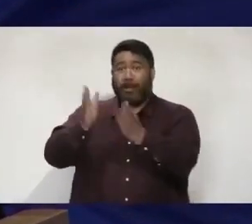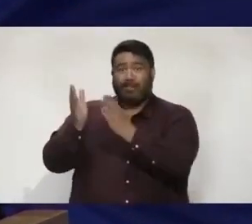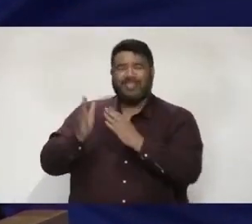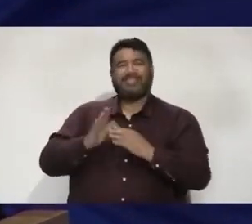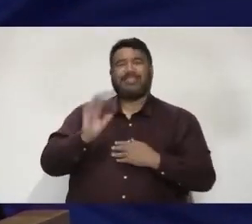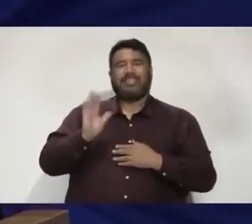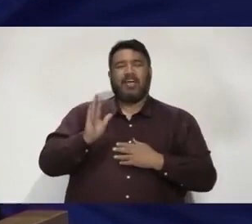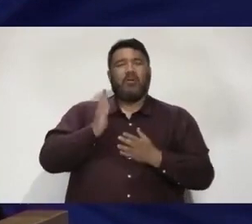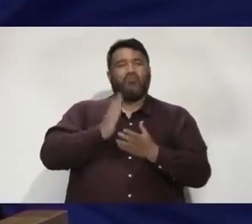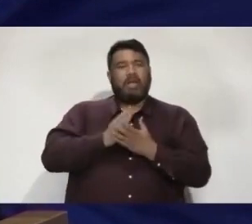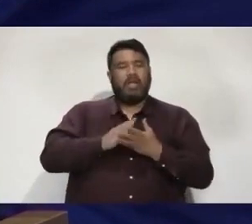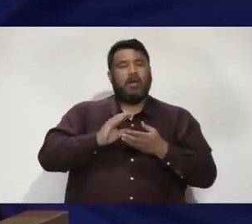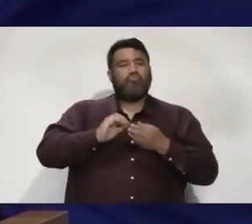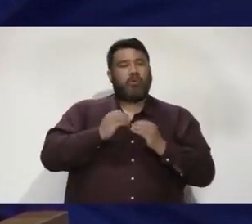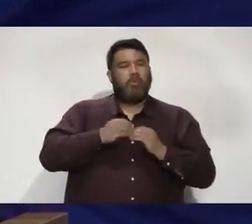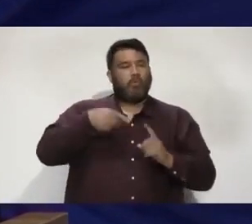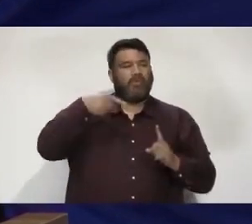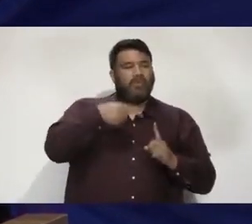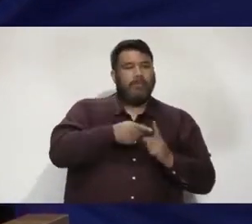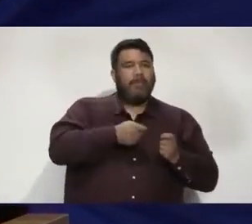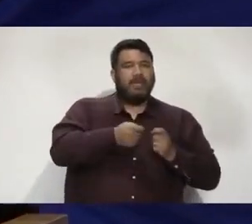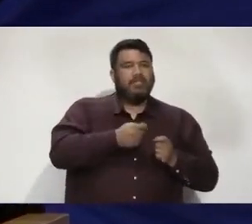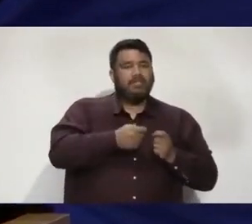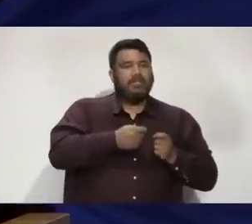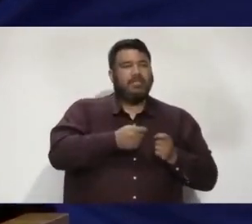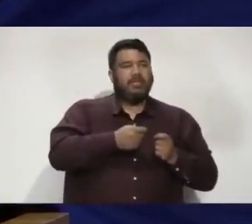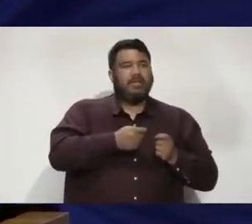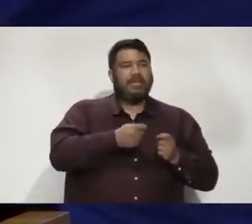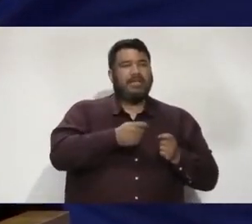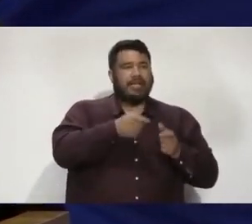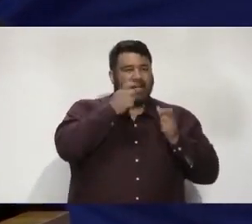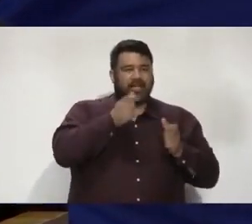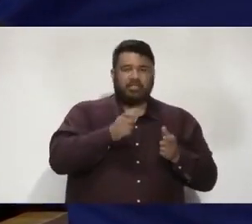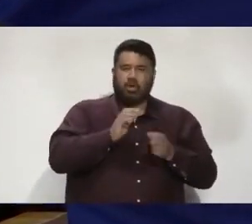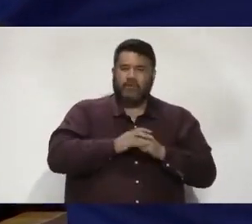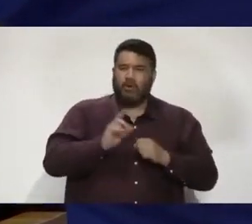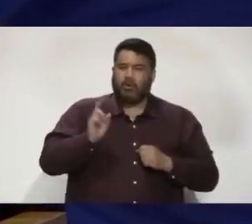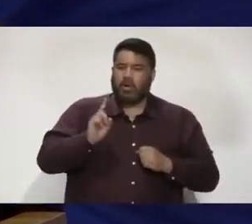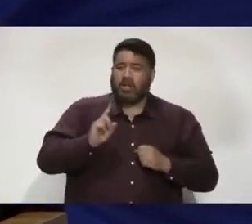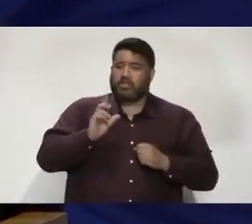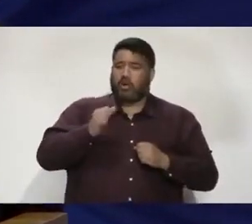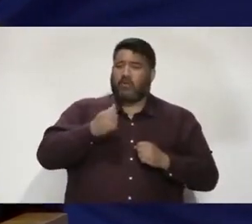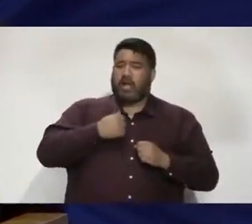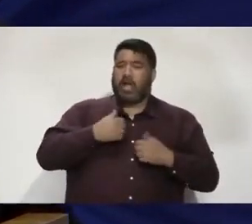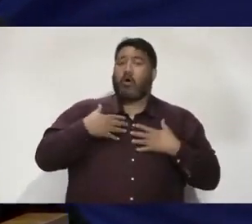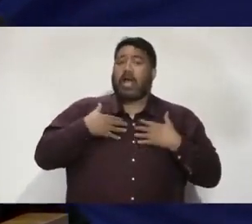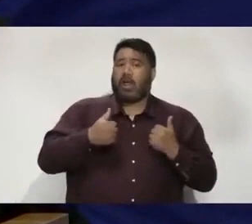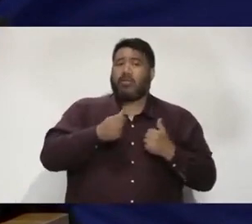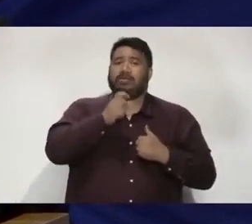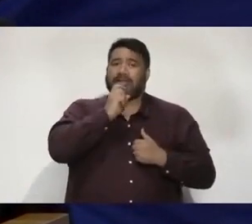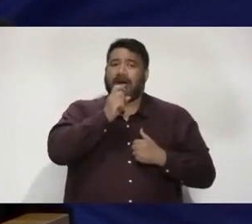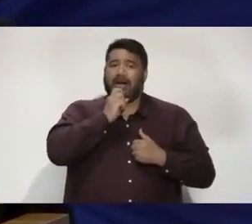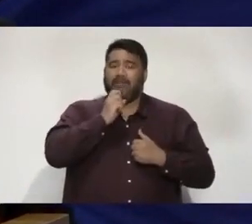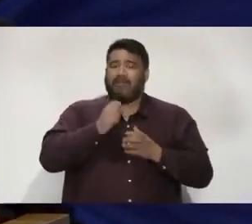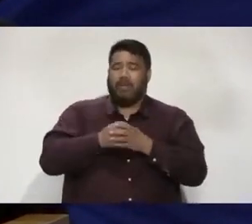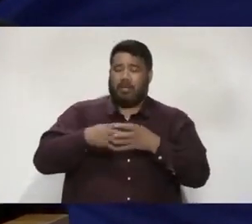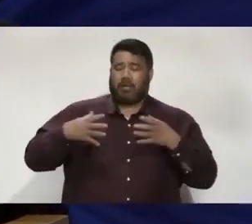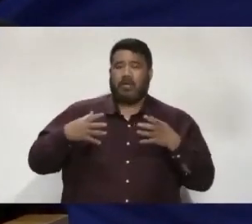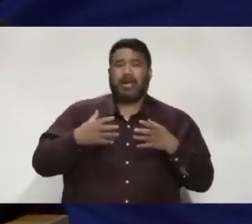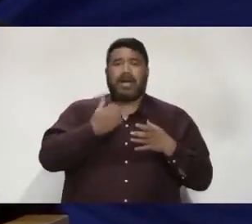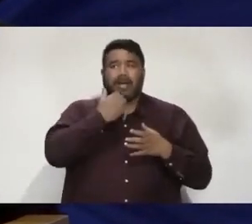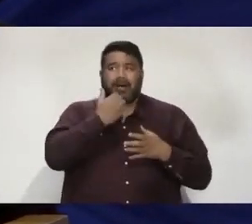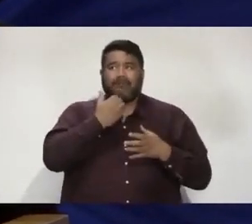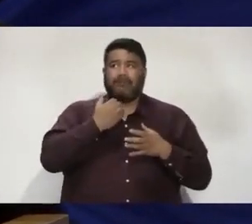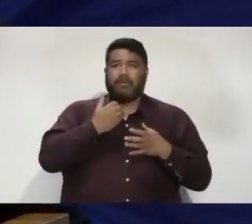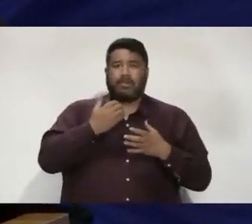around managed isolation facilities is really around our health capacity and our ability to do this safely. So it takes an